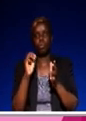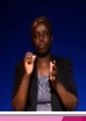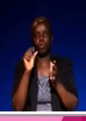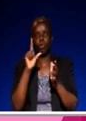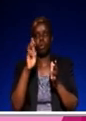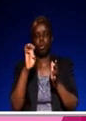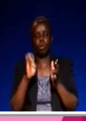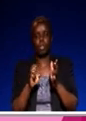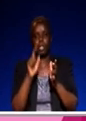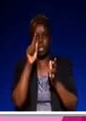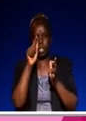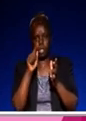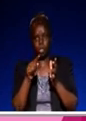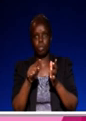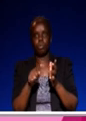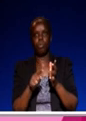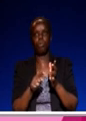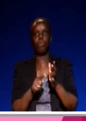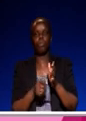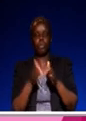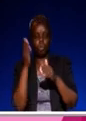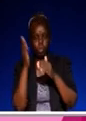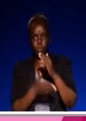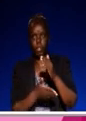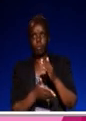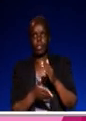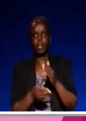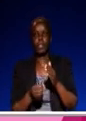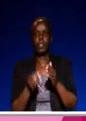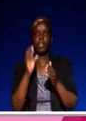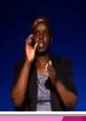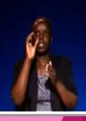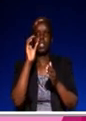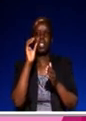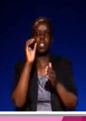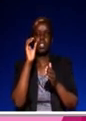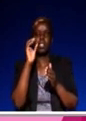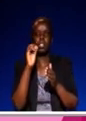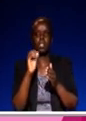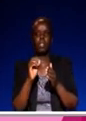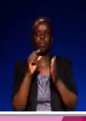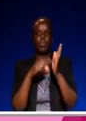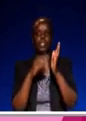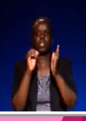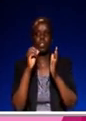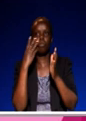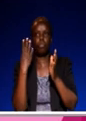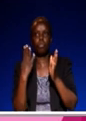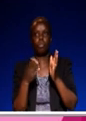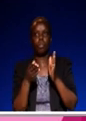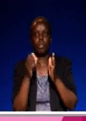the smaller value to get the mole ratio in each element. So the smaller value between 0.04